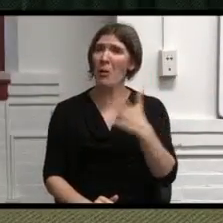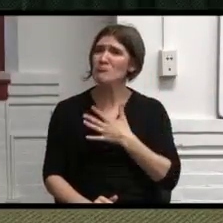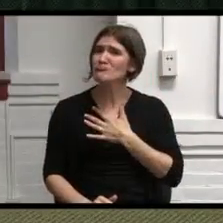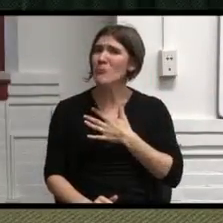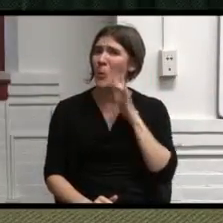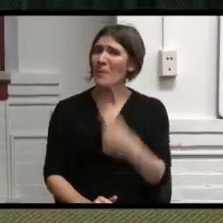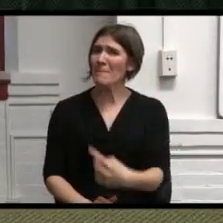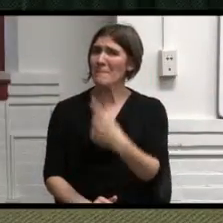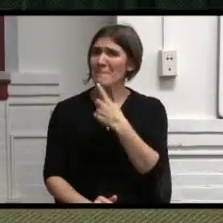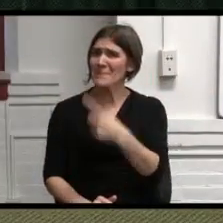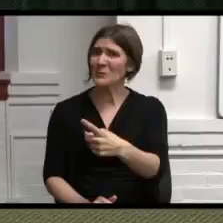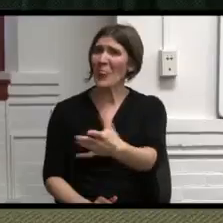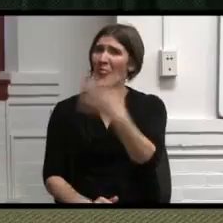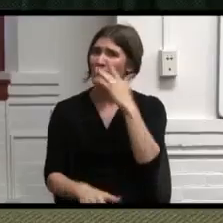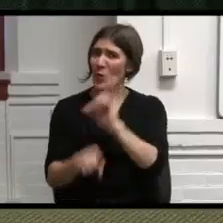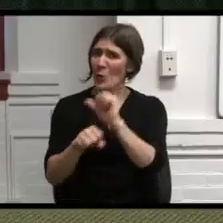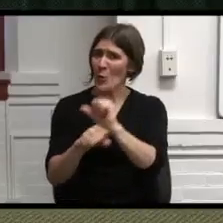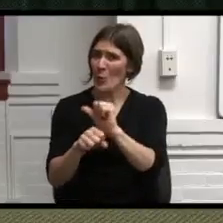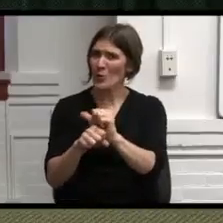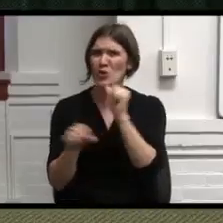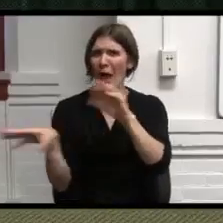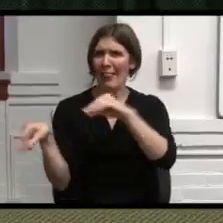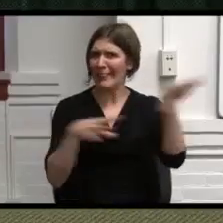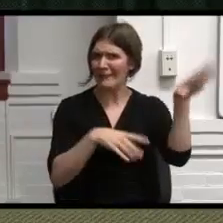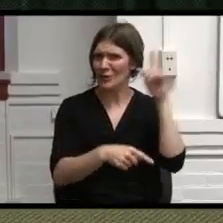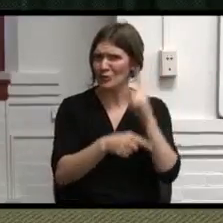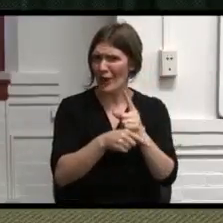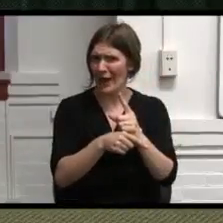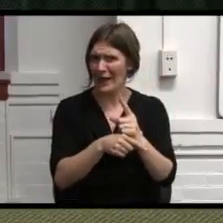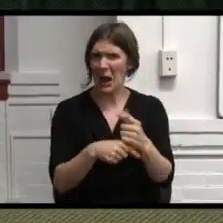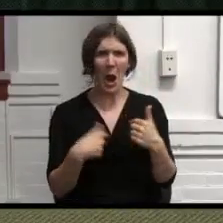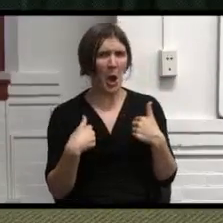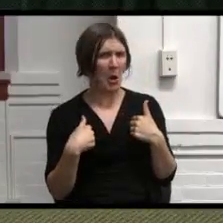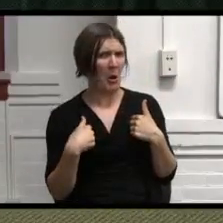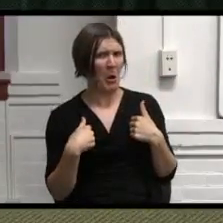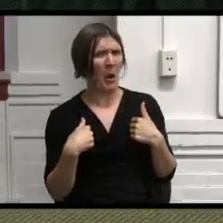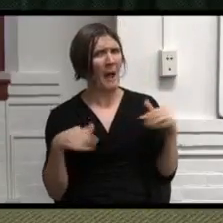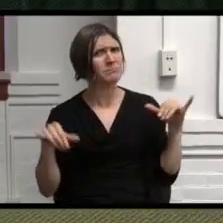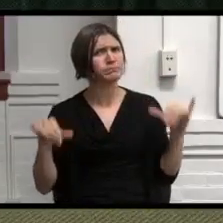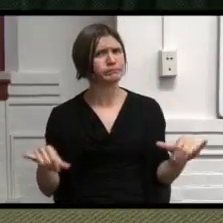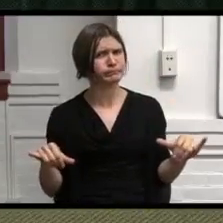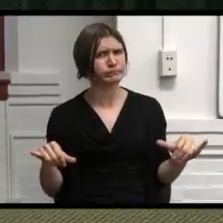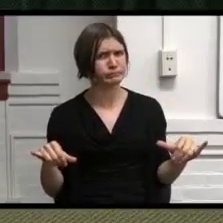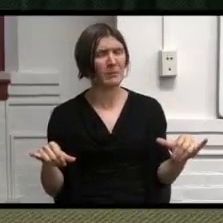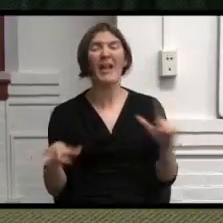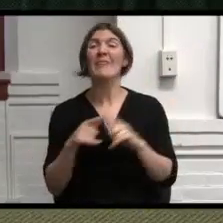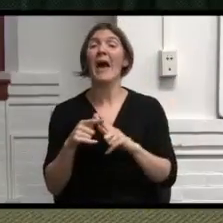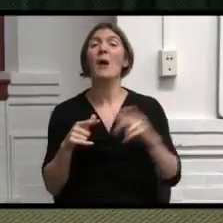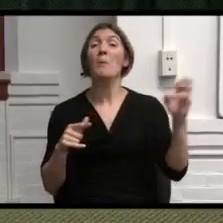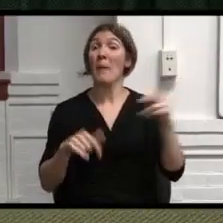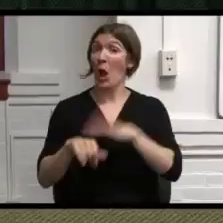you. Yeah. You're not going anywhere. What? You'll be off for a year, then you'll be back on.